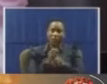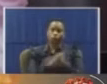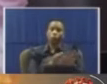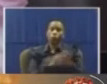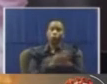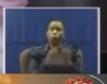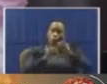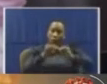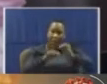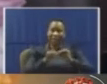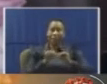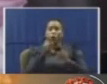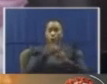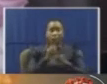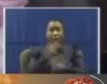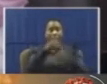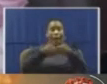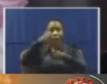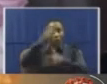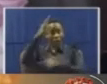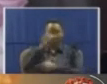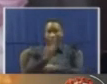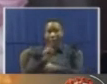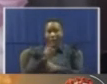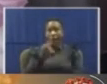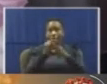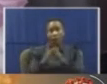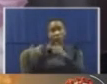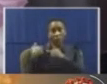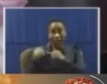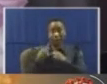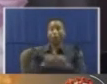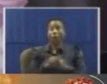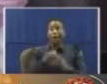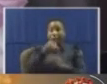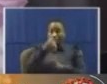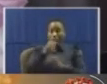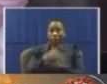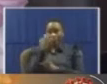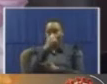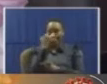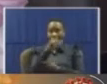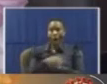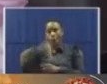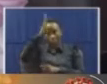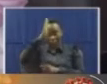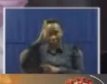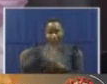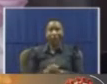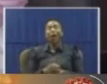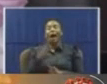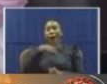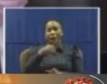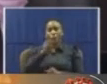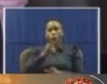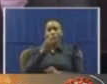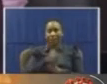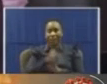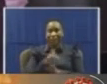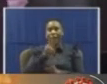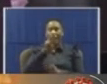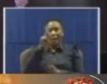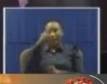as head of state, but also because you are responsible before God. I want to remind you further, Mr. President, that King Solomon